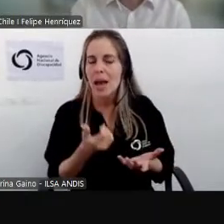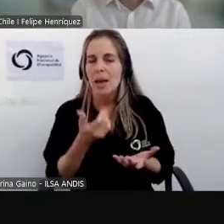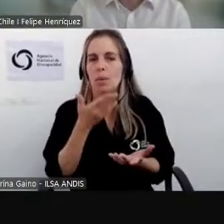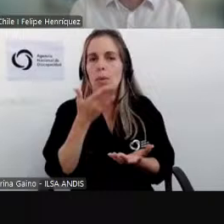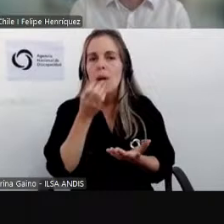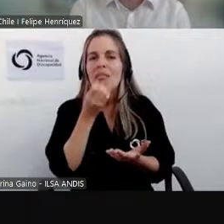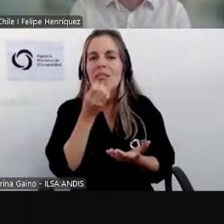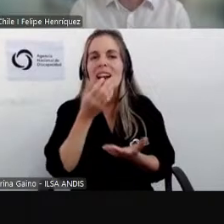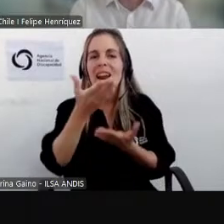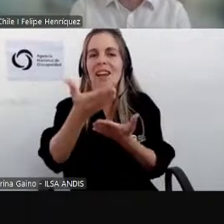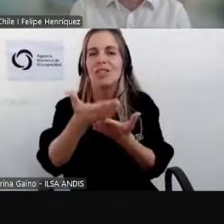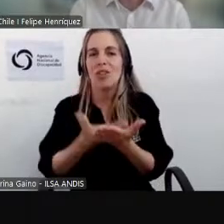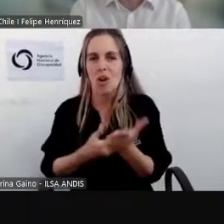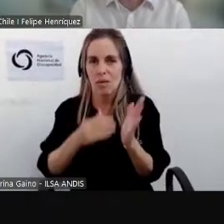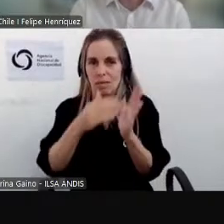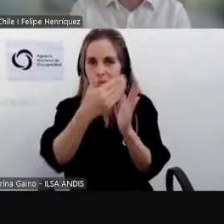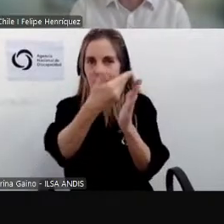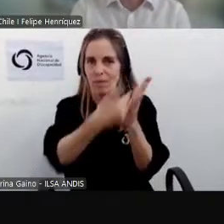that is then